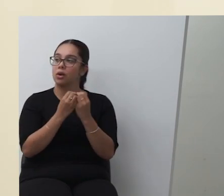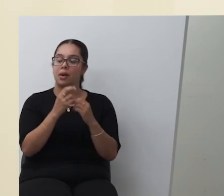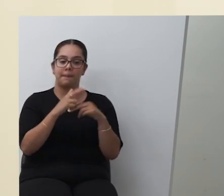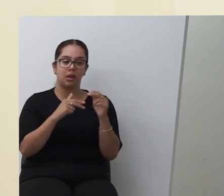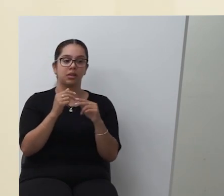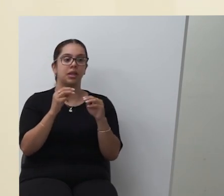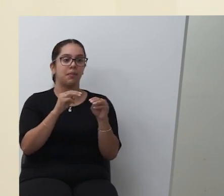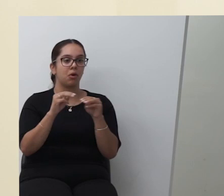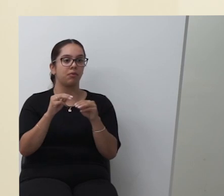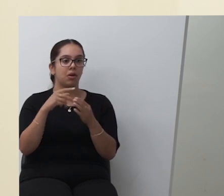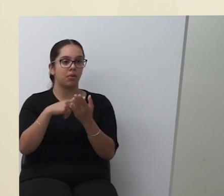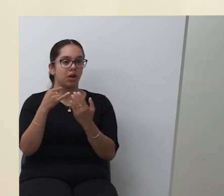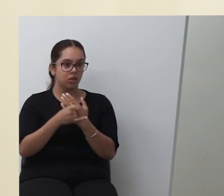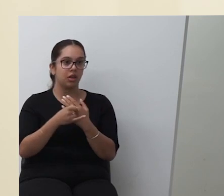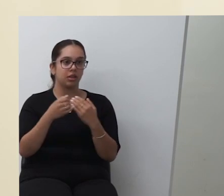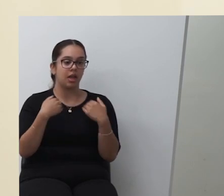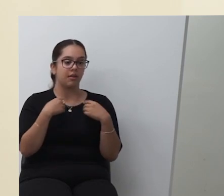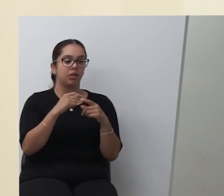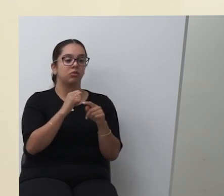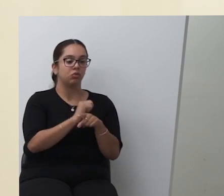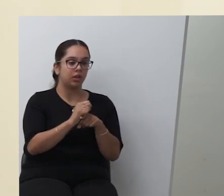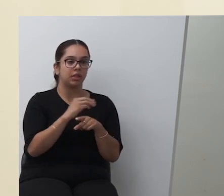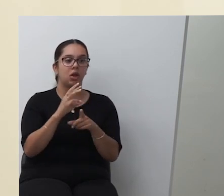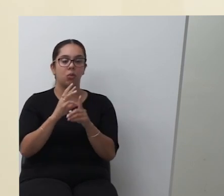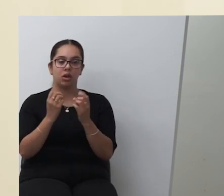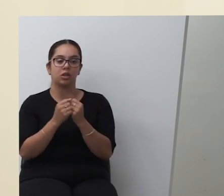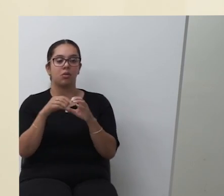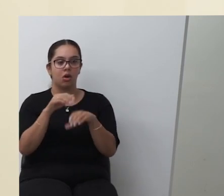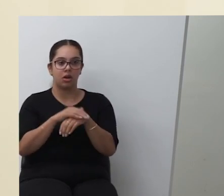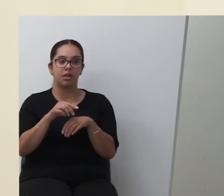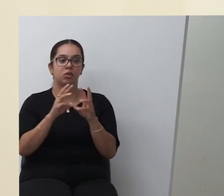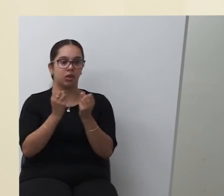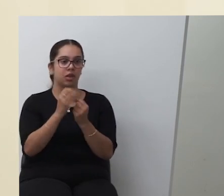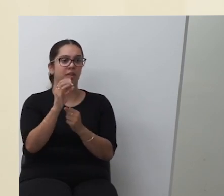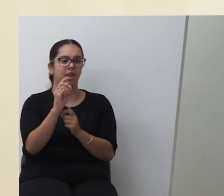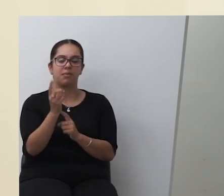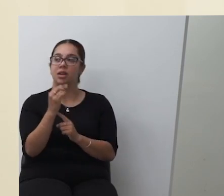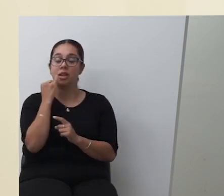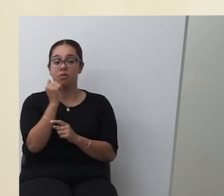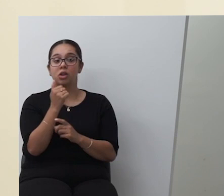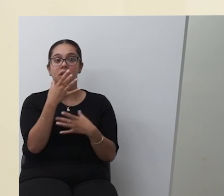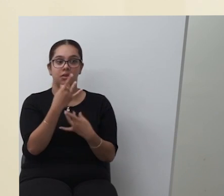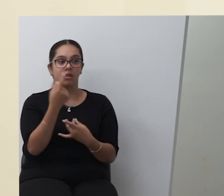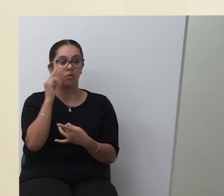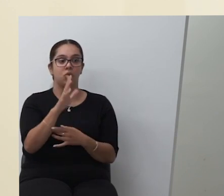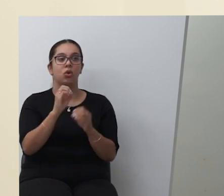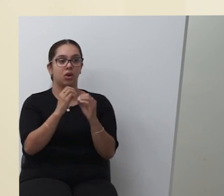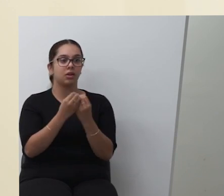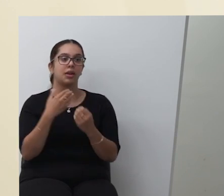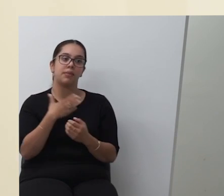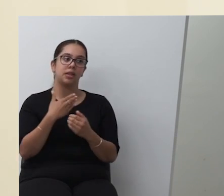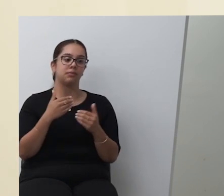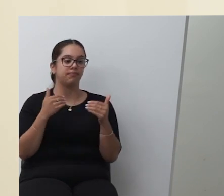Building Movement Project, we do trainings and workshops on this framework, 90 minutes. So if you are interested in that for your organization,